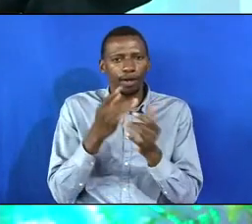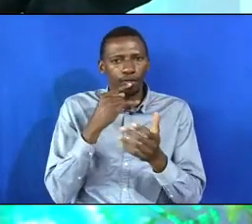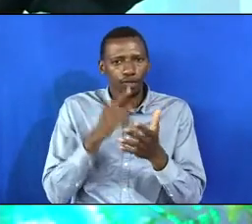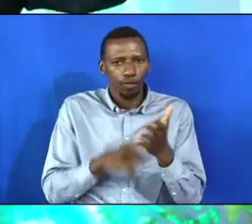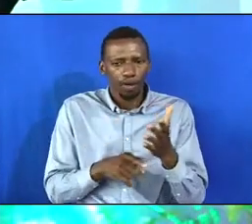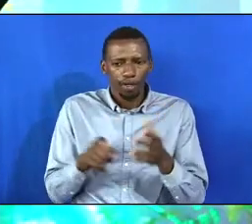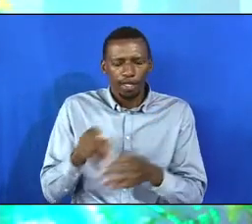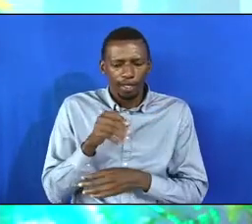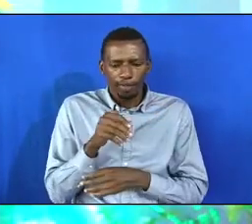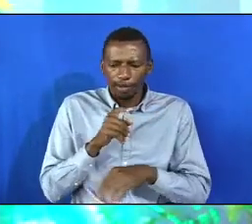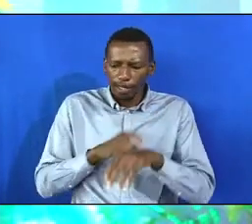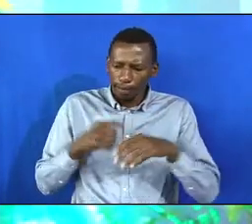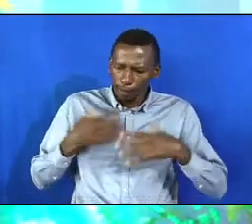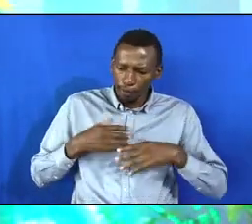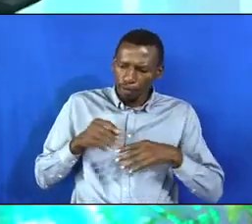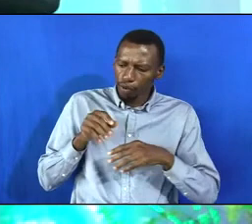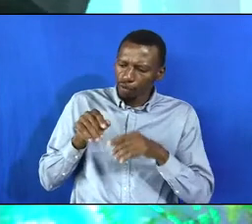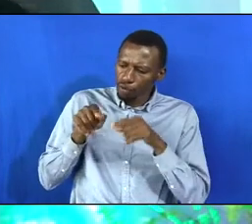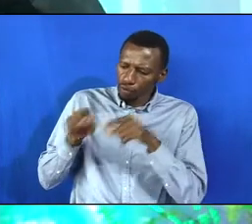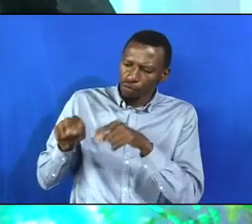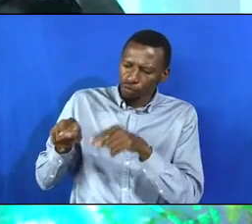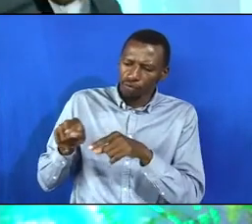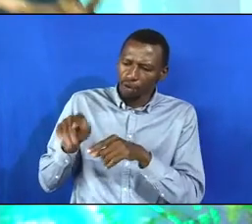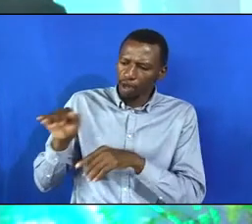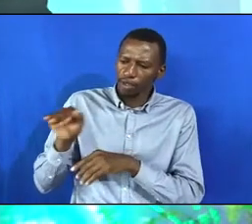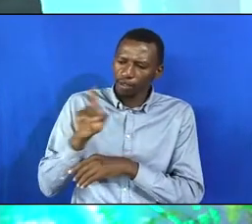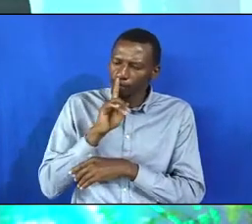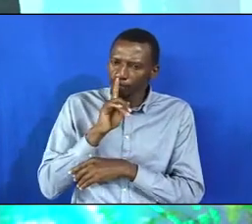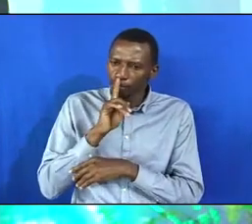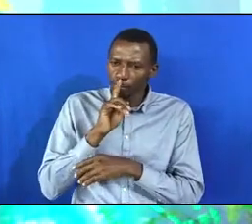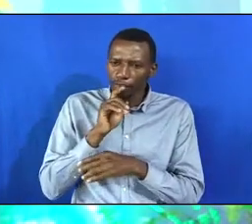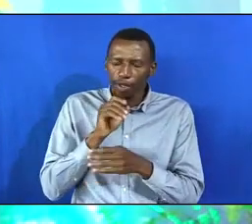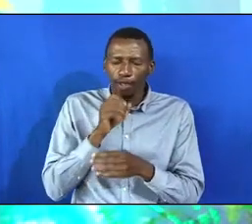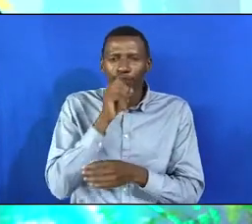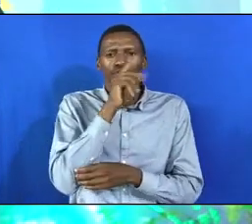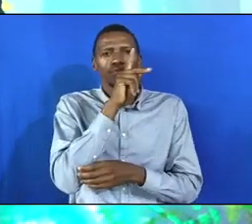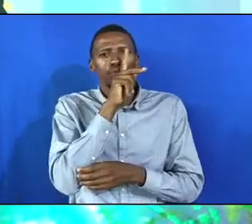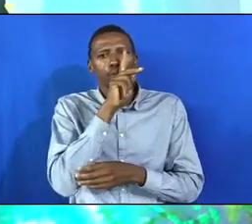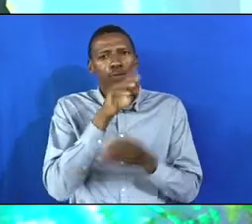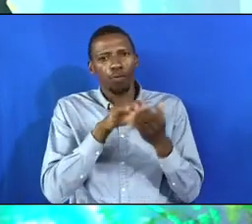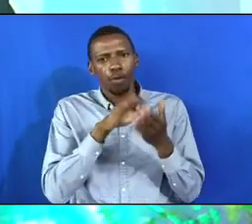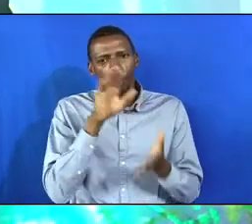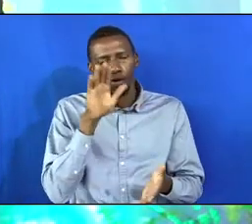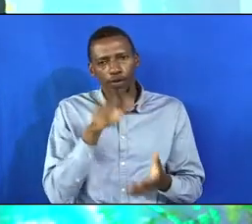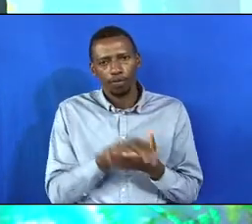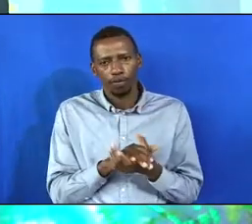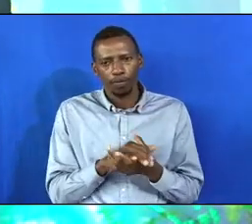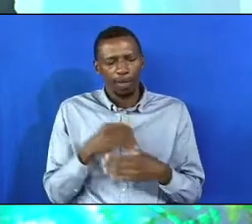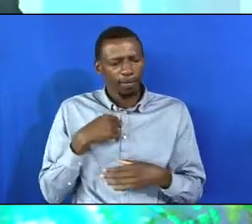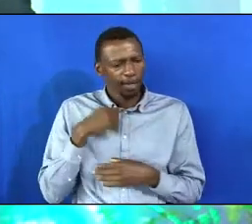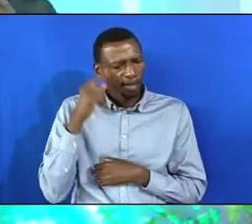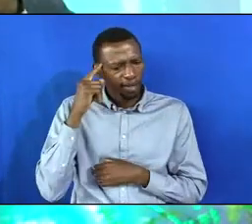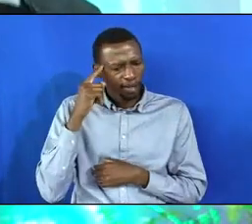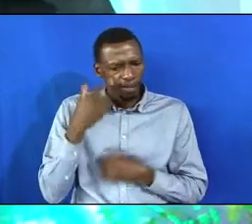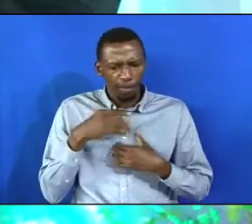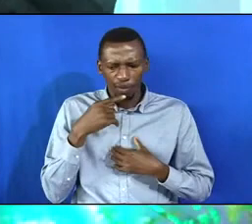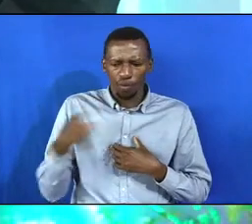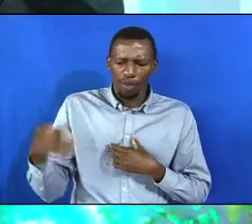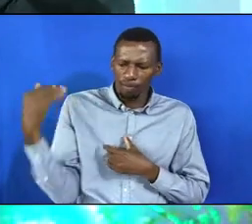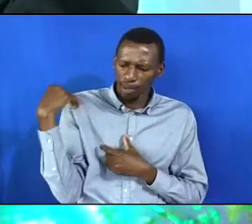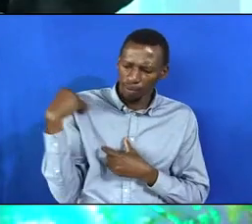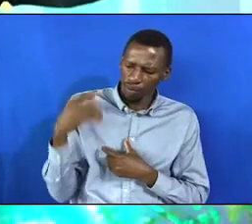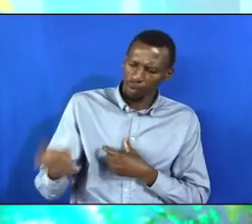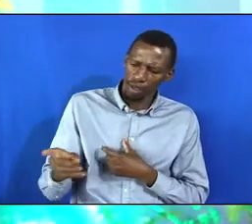more. As they told him, you be quiet. Probably I can imagine they were telling him, you are a nuisance. But